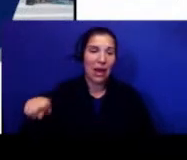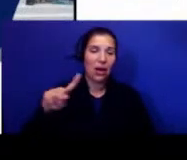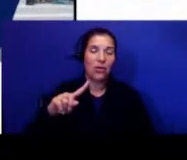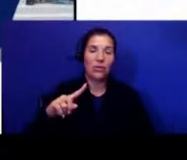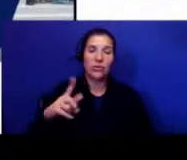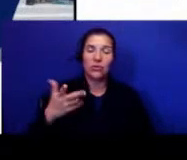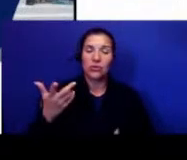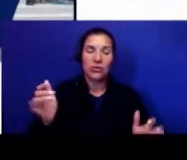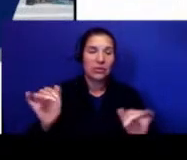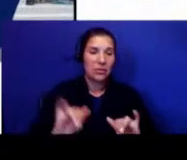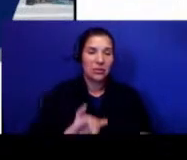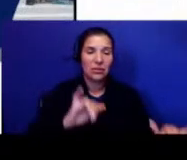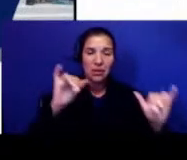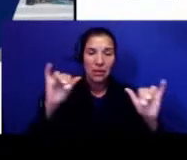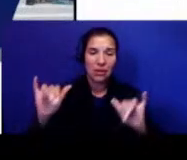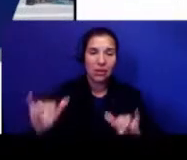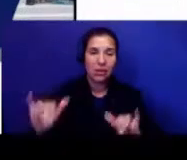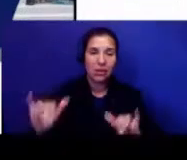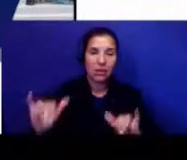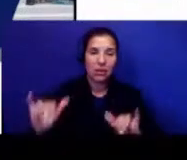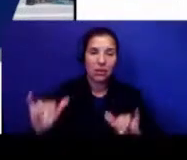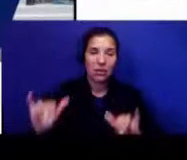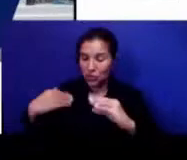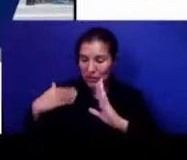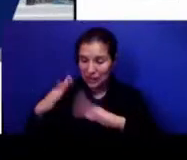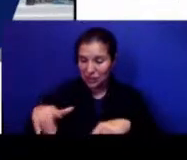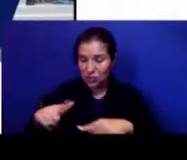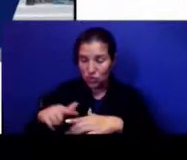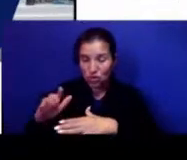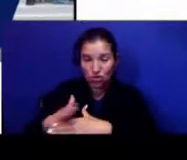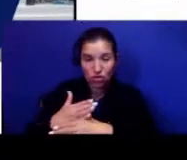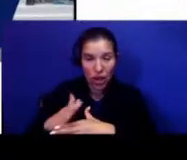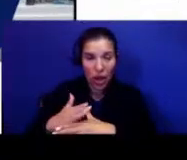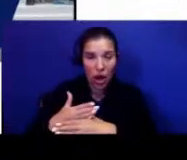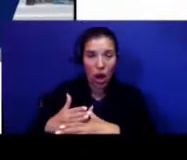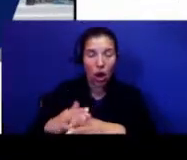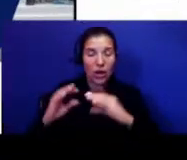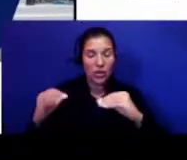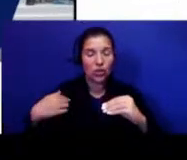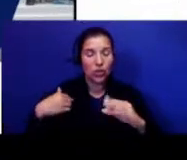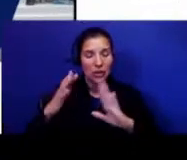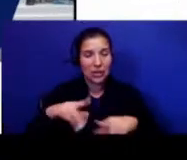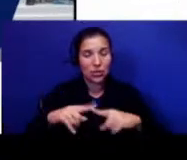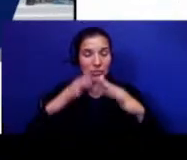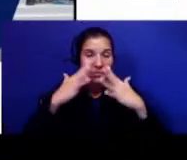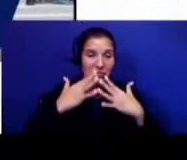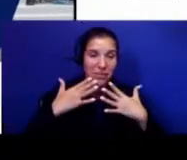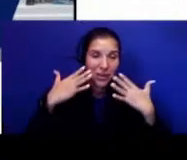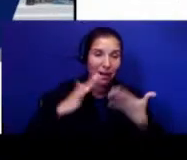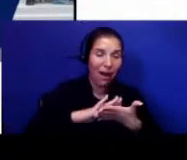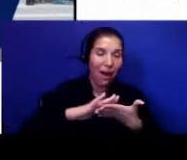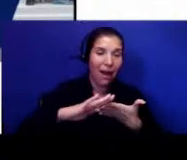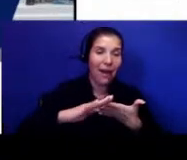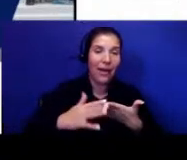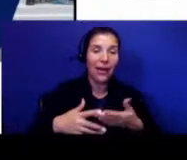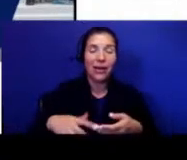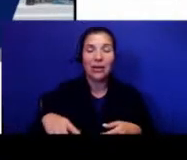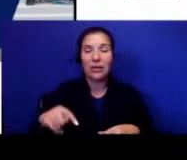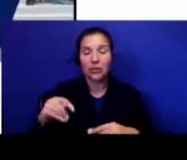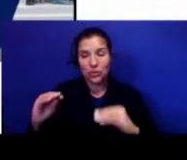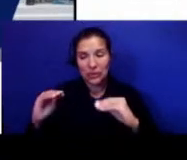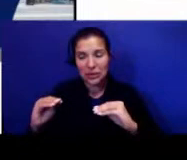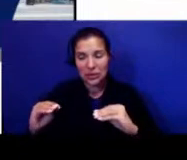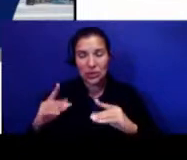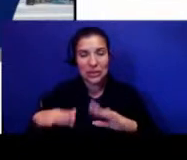like teaching our kids to share, teaching our kids to be kind, teaching our kids to do the